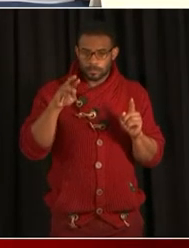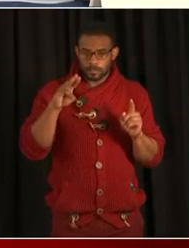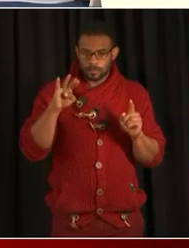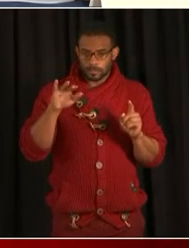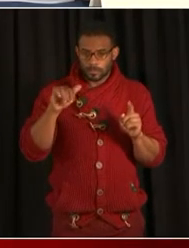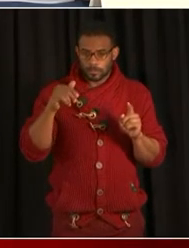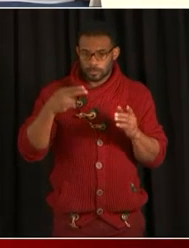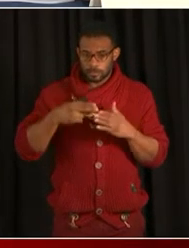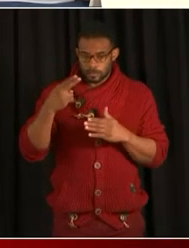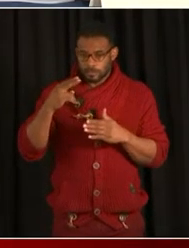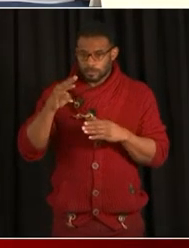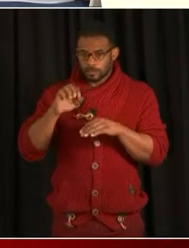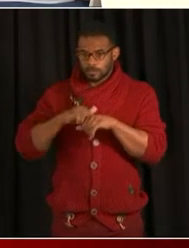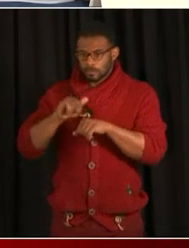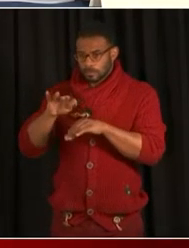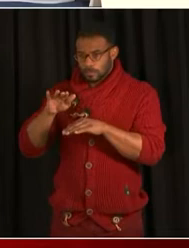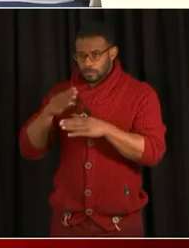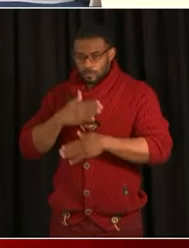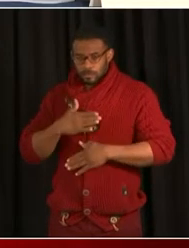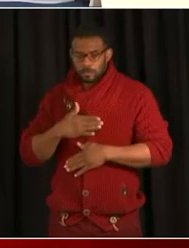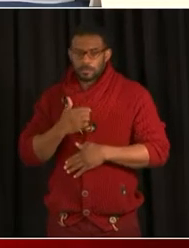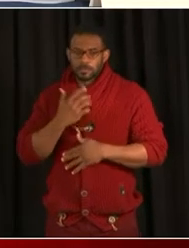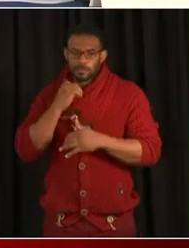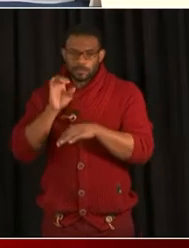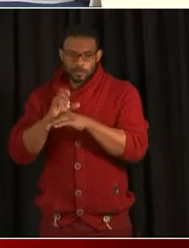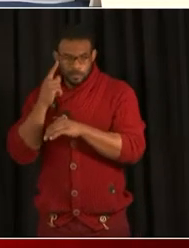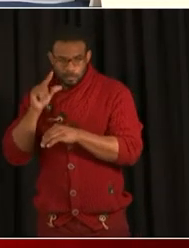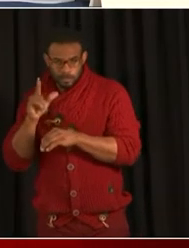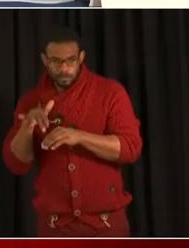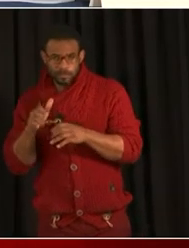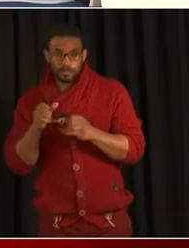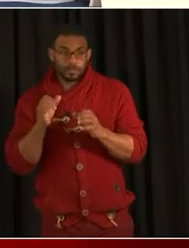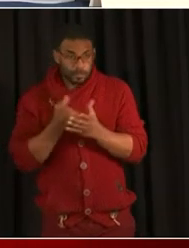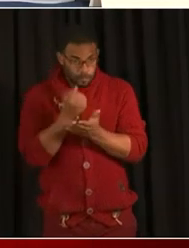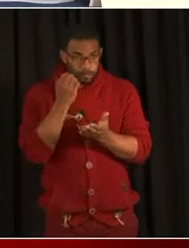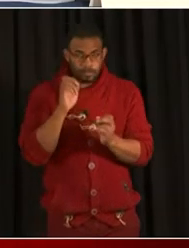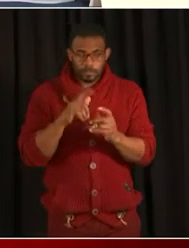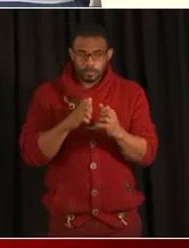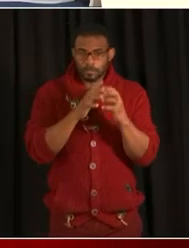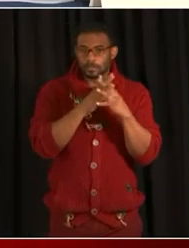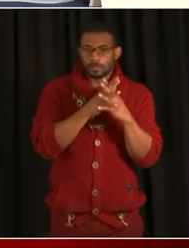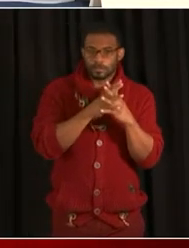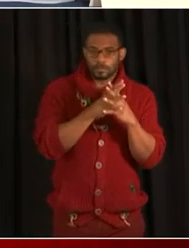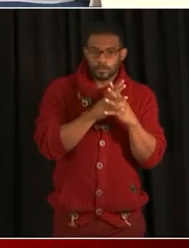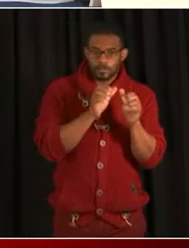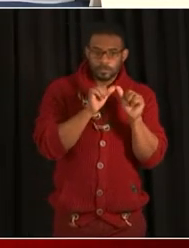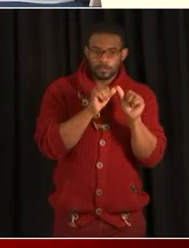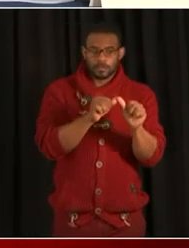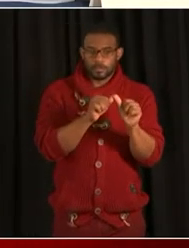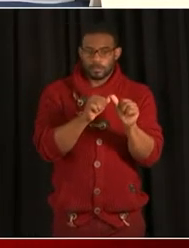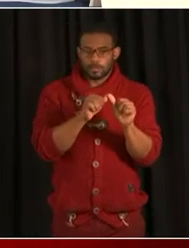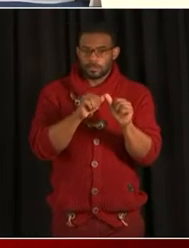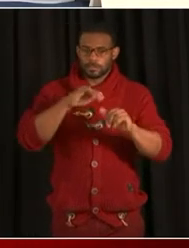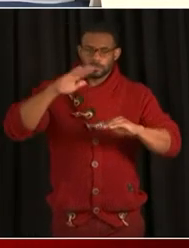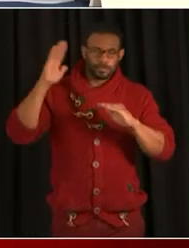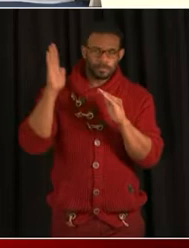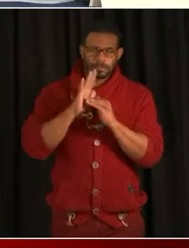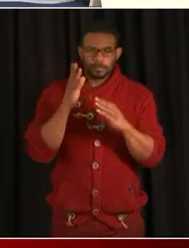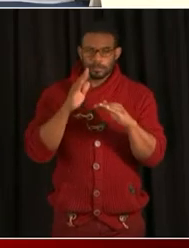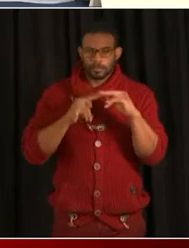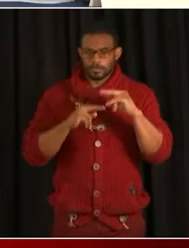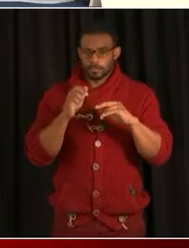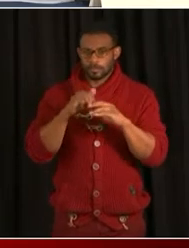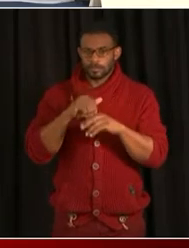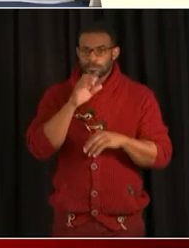Columbia Heights and Mount Pleasant. We were in the Sacred Heart Church for a while. And then finally, we got the opportunity to build a permanent state-of-the-arts